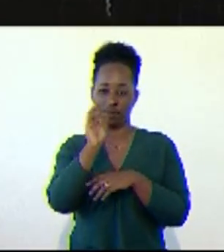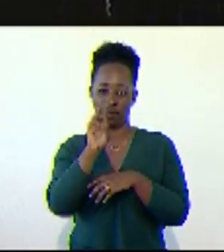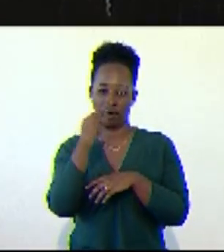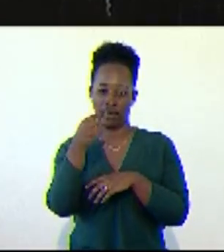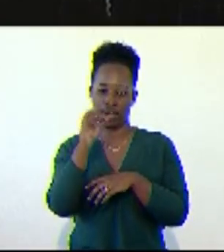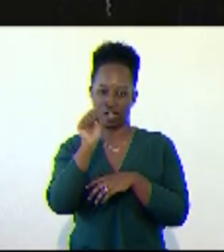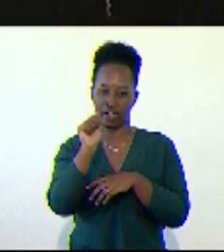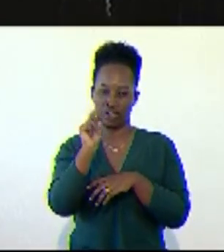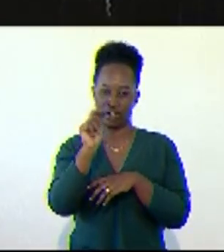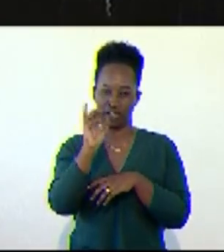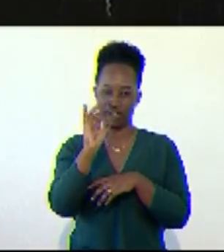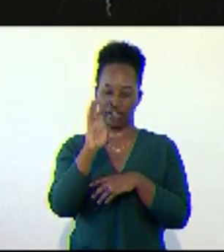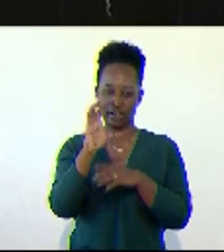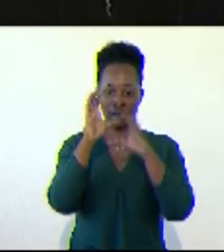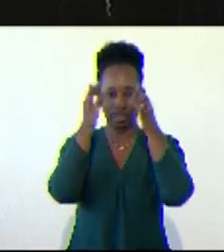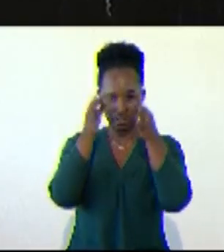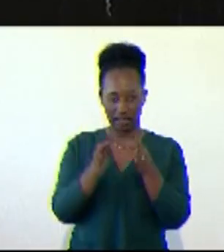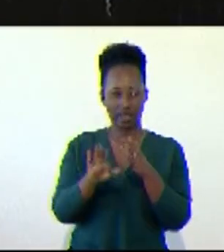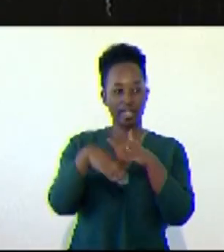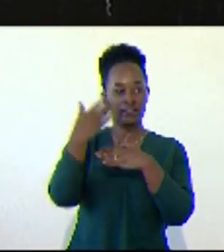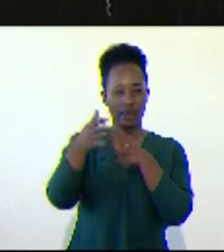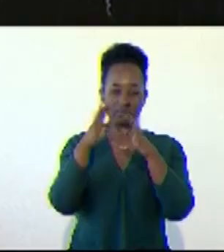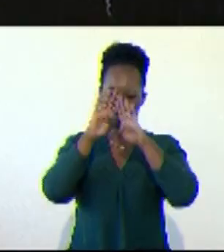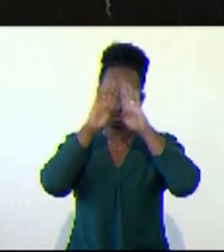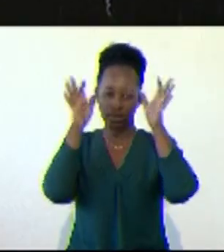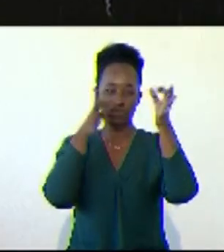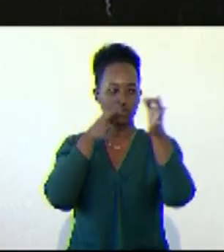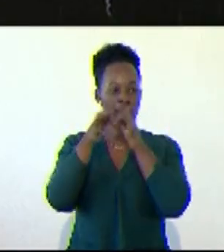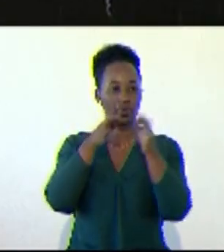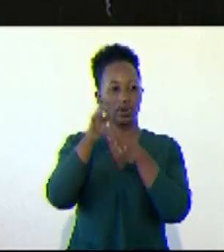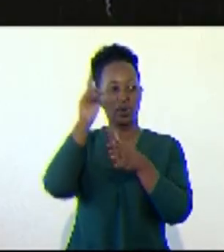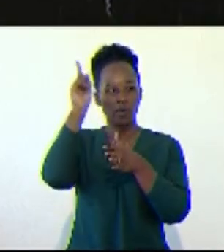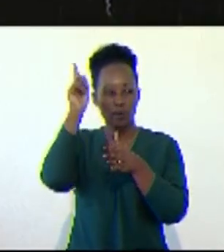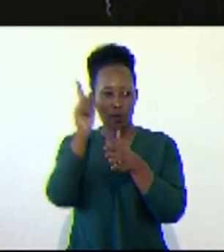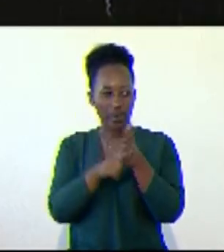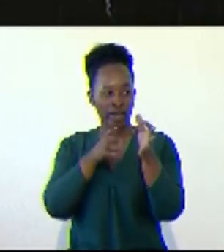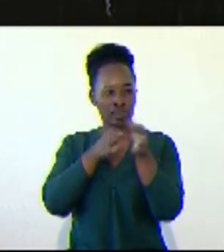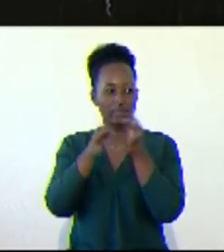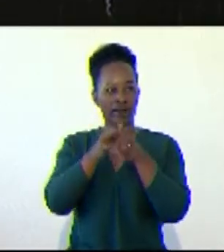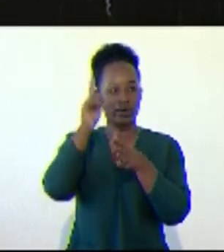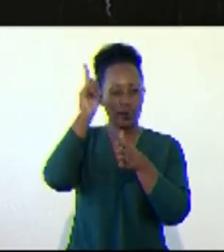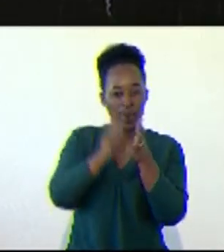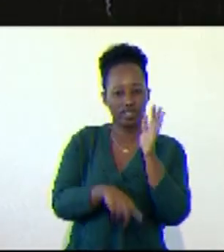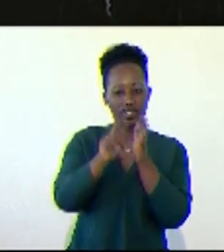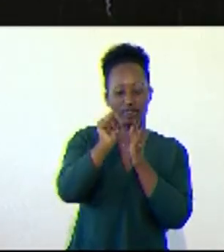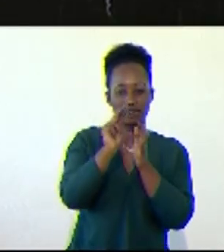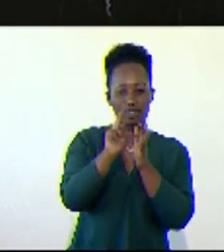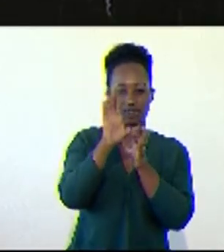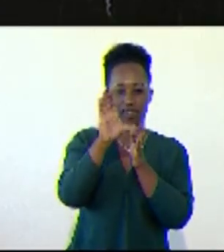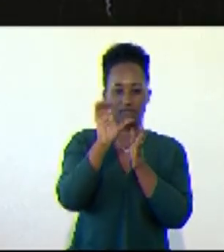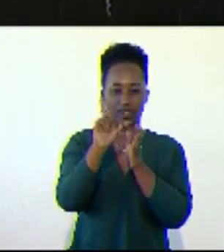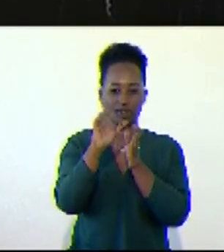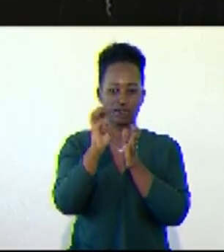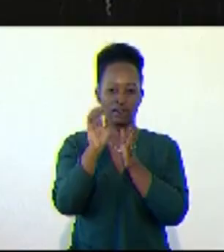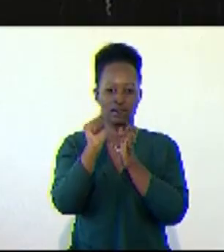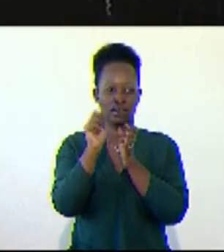to explain what is a nucleophilic addition, and you describe its mechanism.